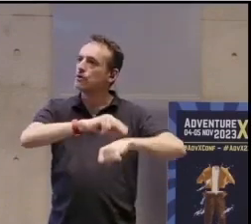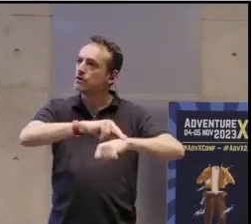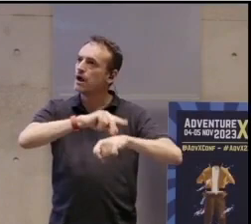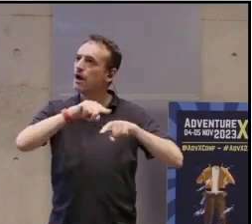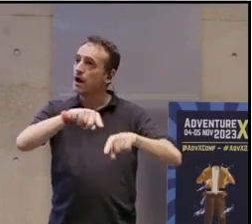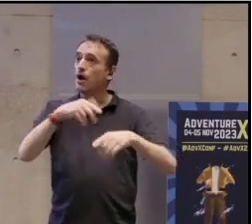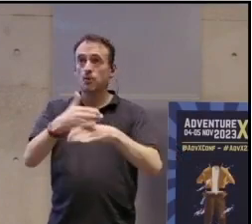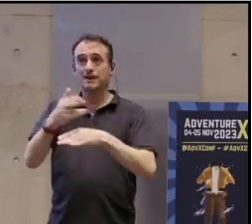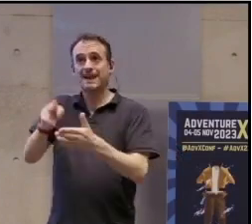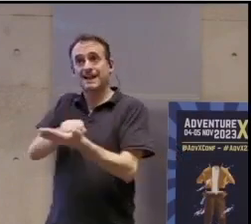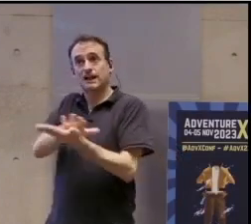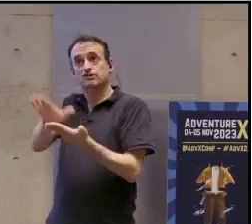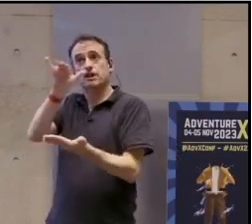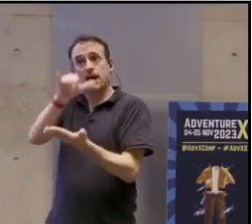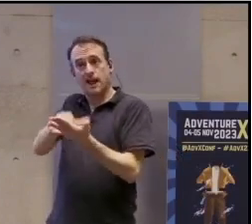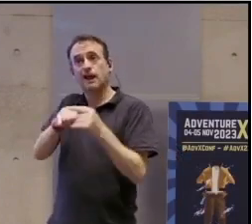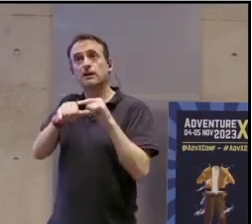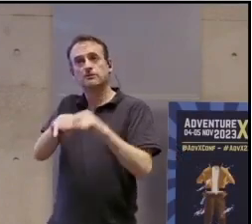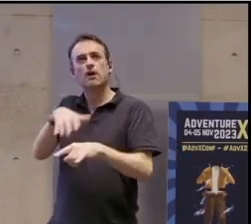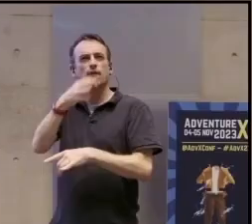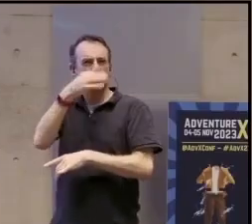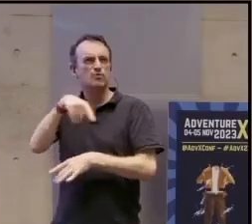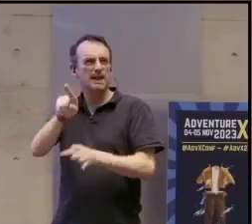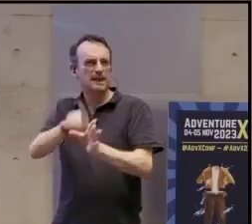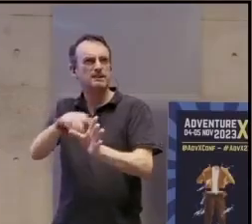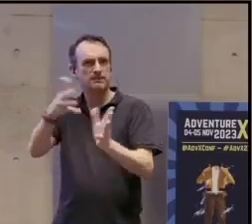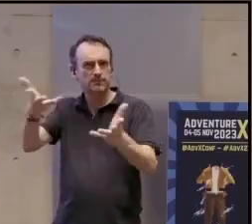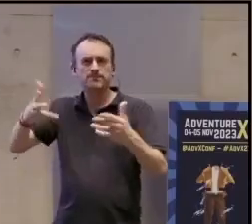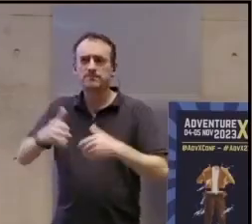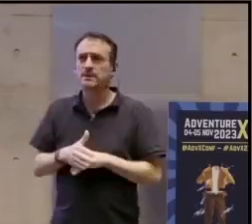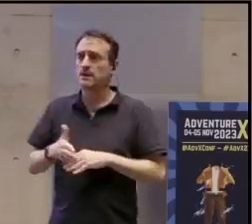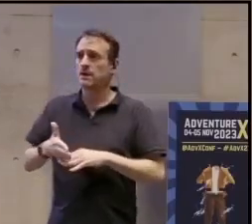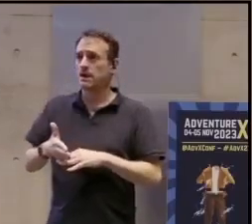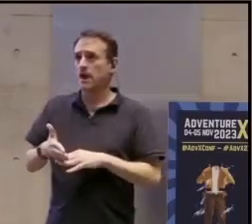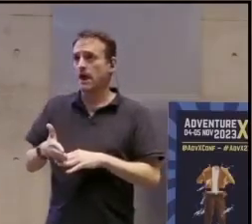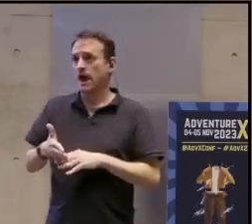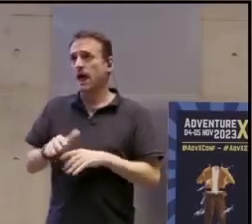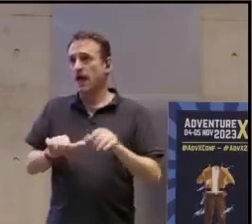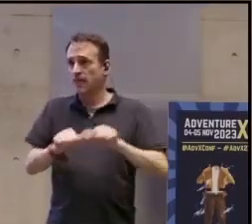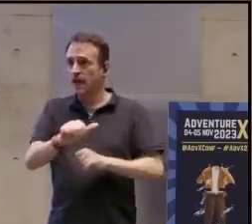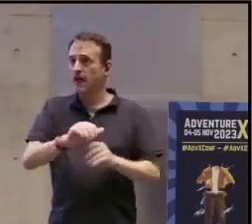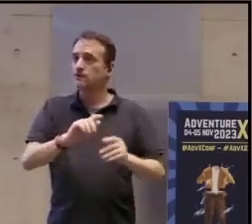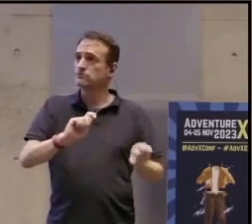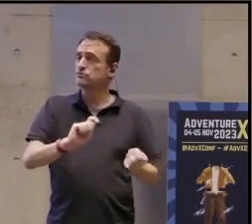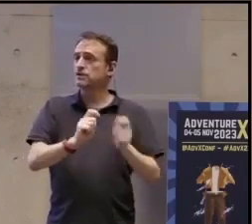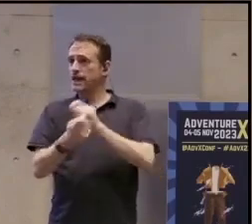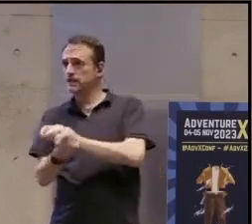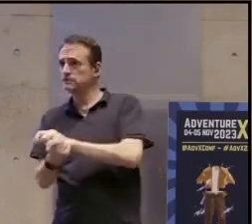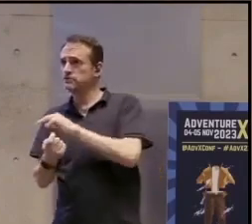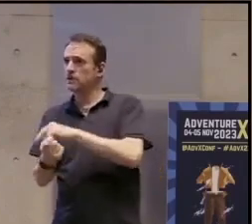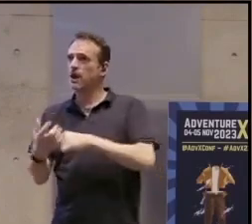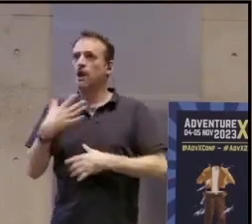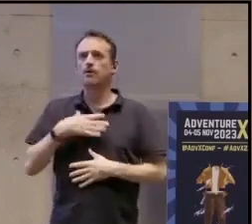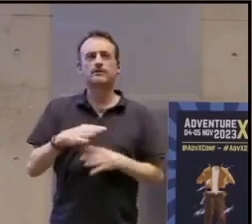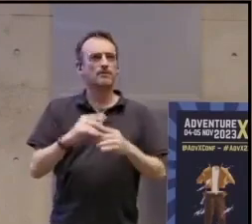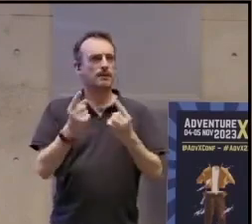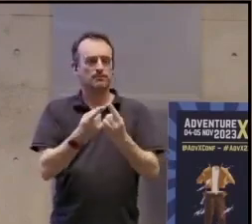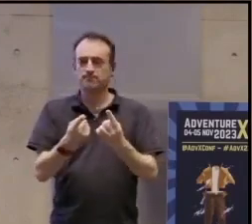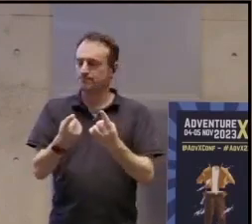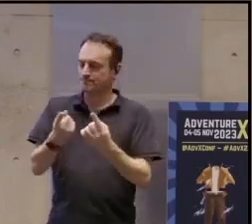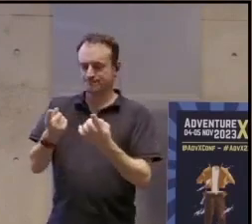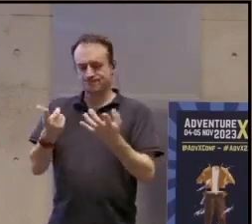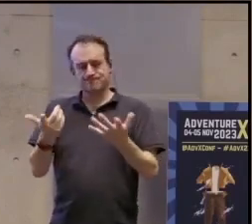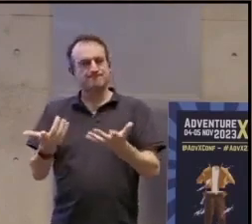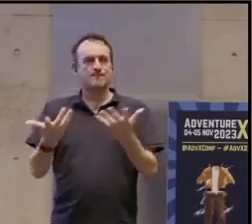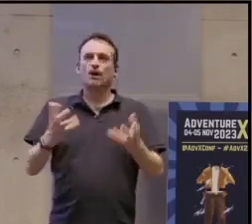the NHS for a couple of years before I transitioned. I wanted to do something a bit more creative with my